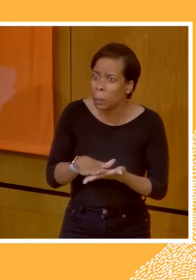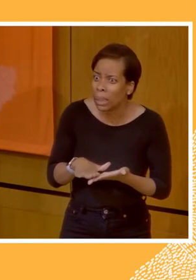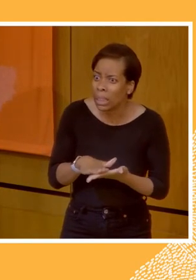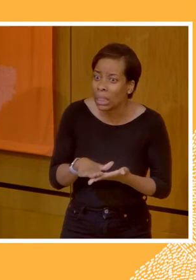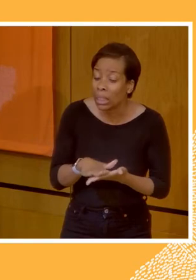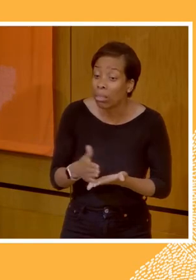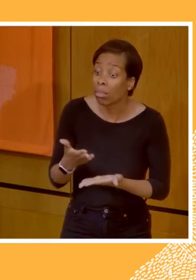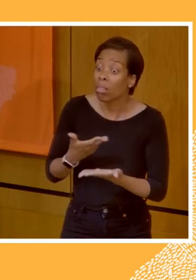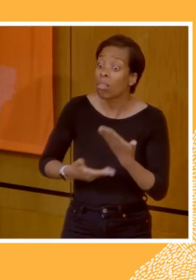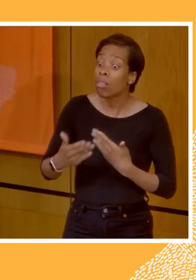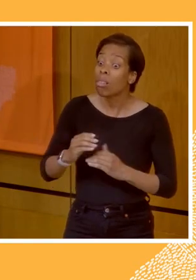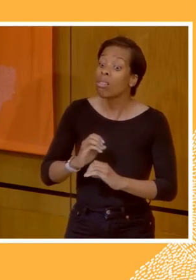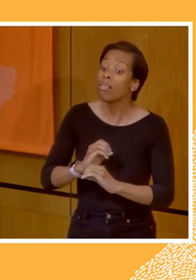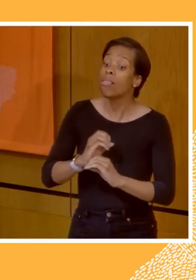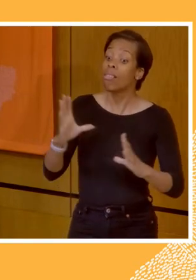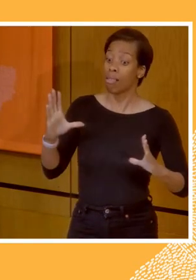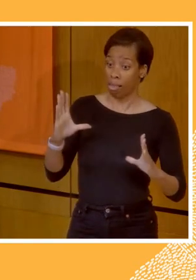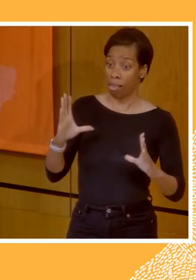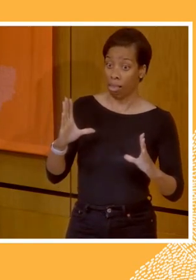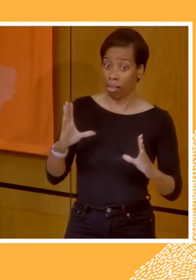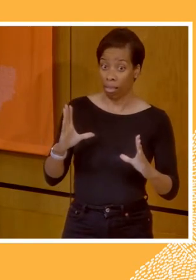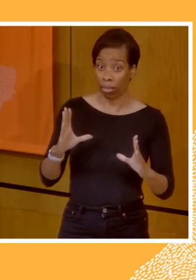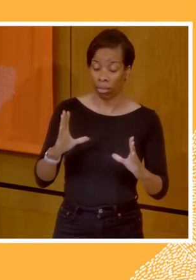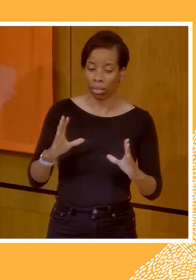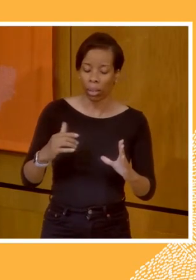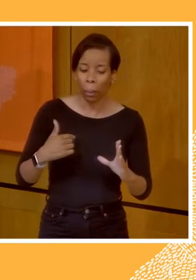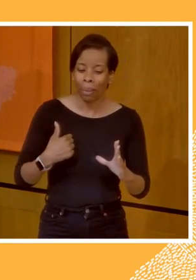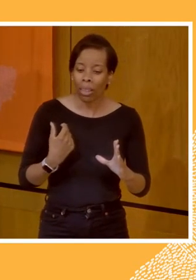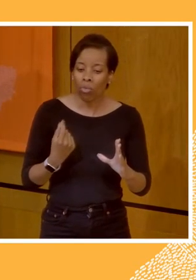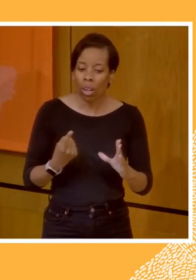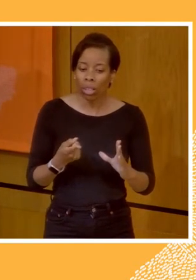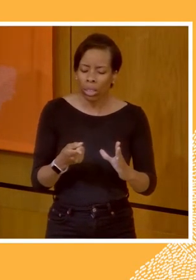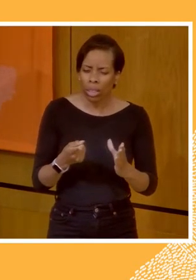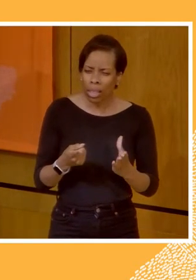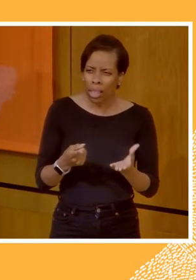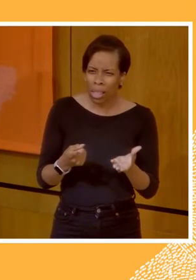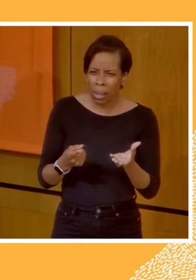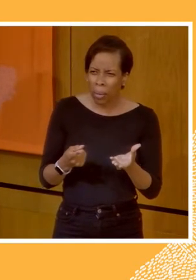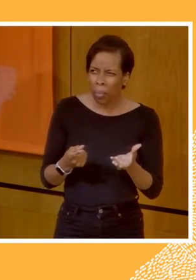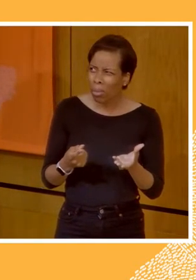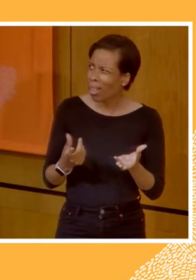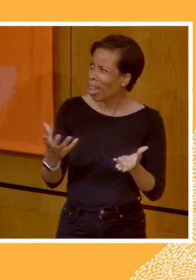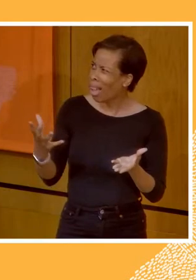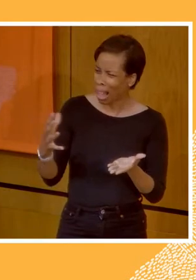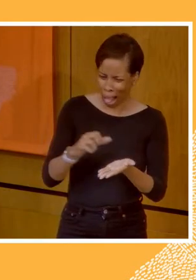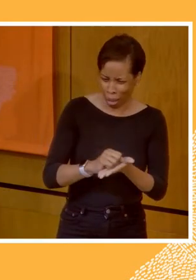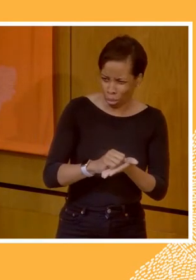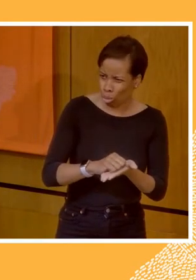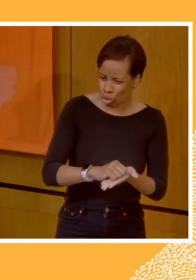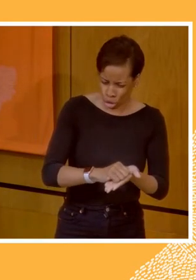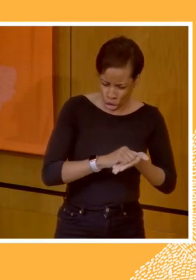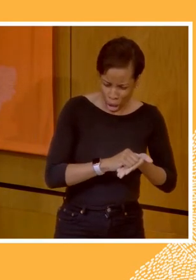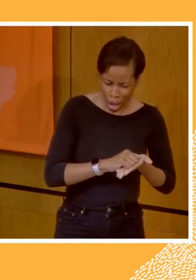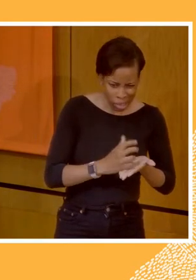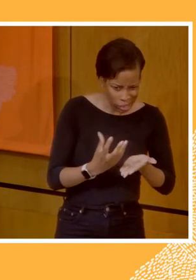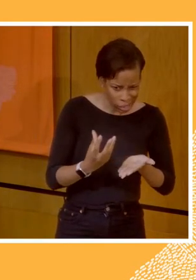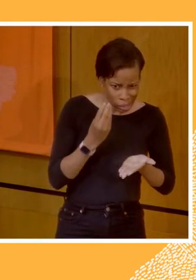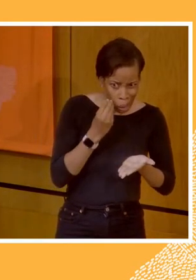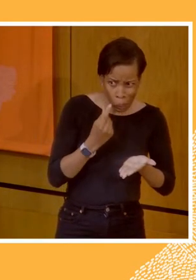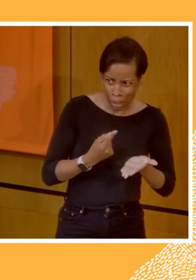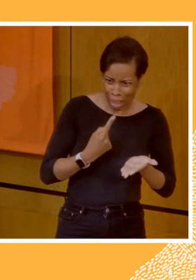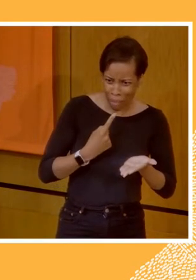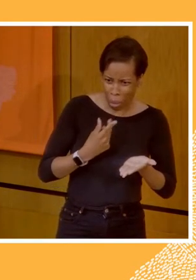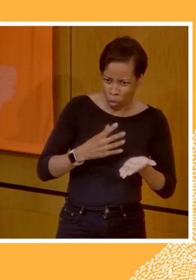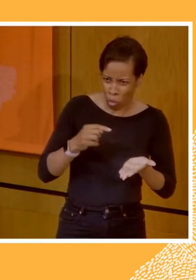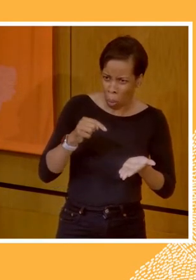now Ben was capturing the sounds. And I was like, how is he going to get the information from these